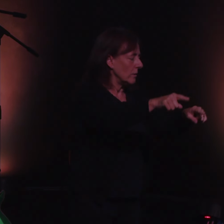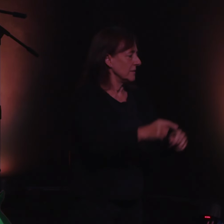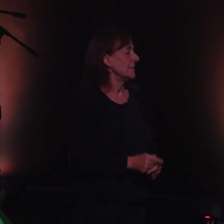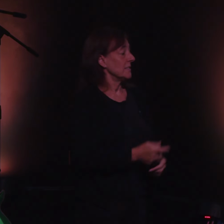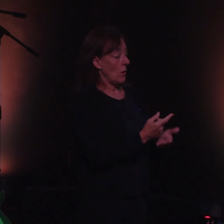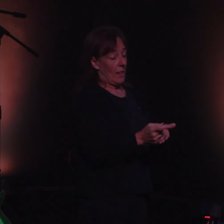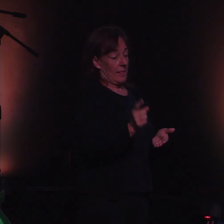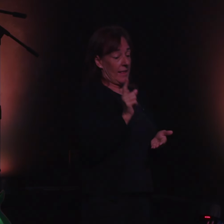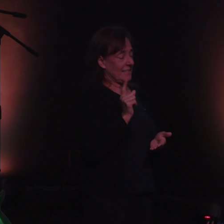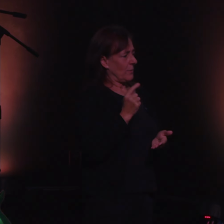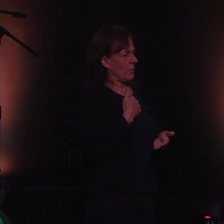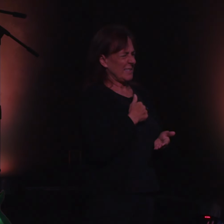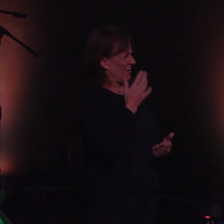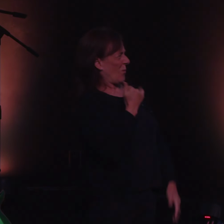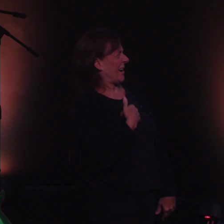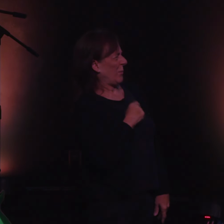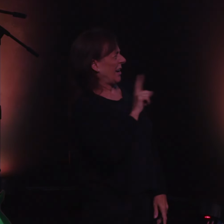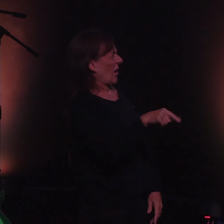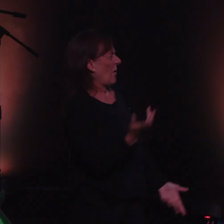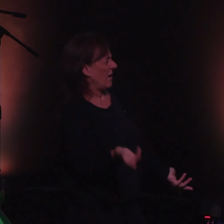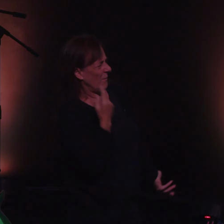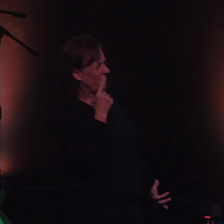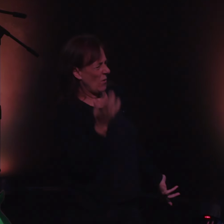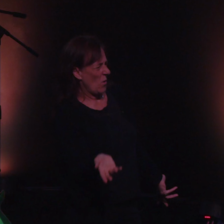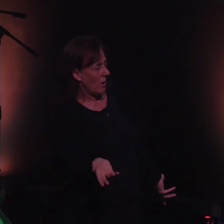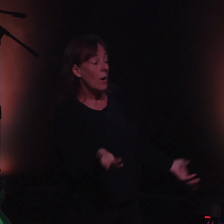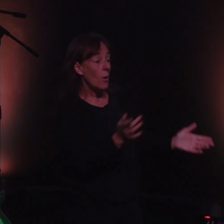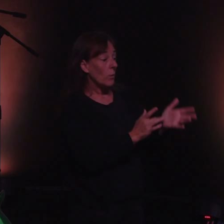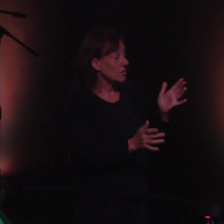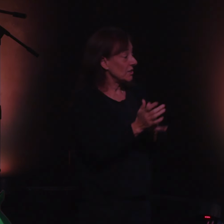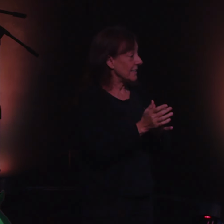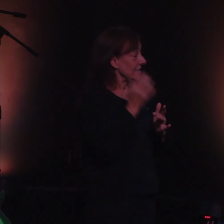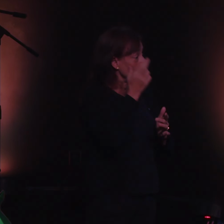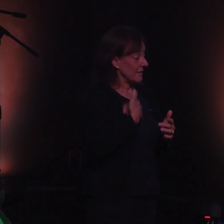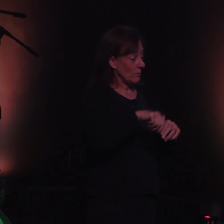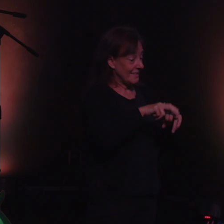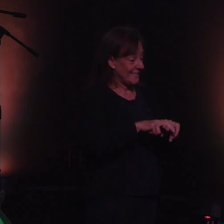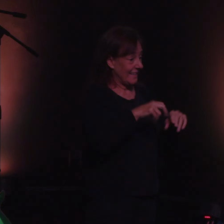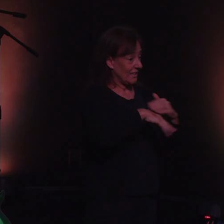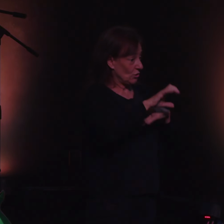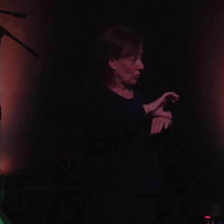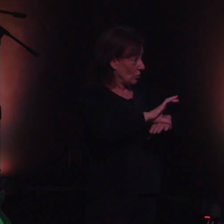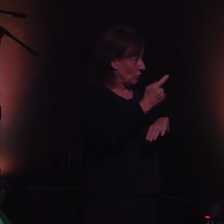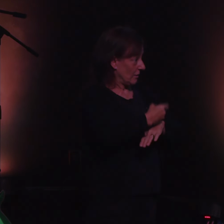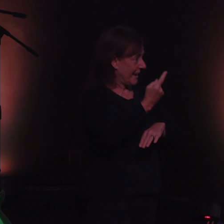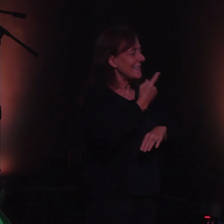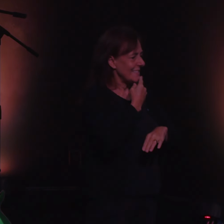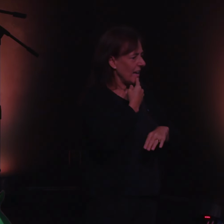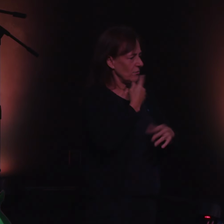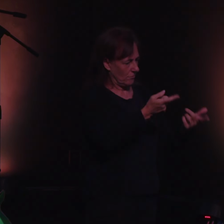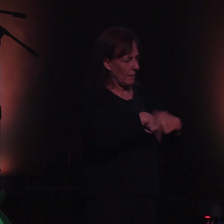week, we talked about why. Why do we go? Well, because Jesus, the whole reason that we sit in church today, said